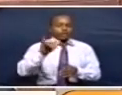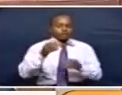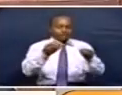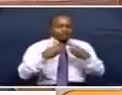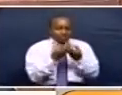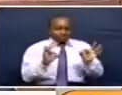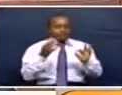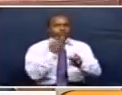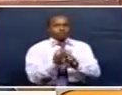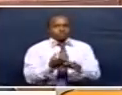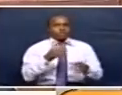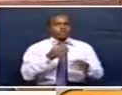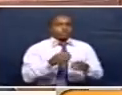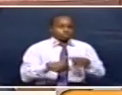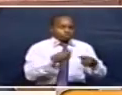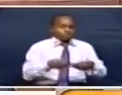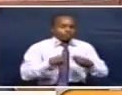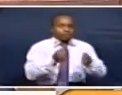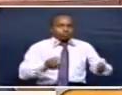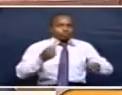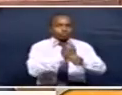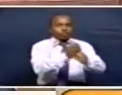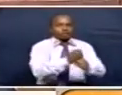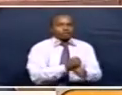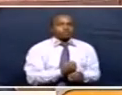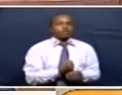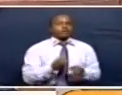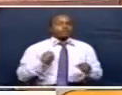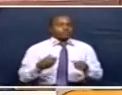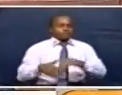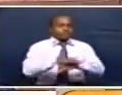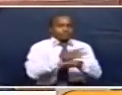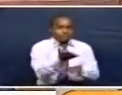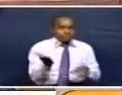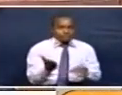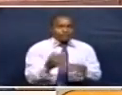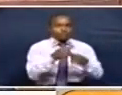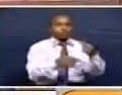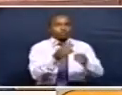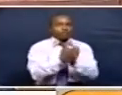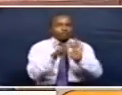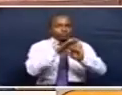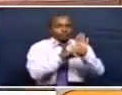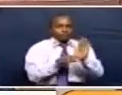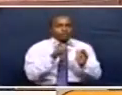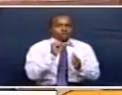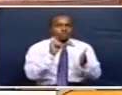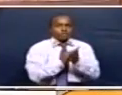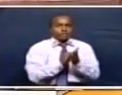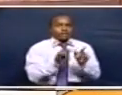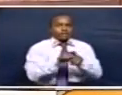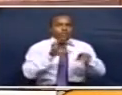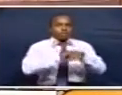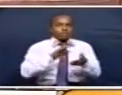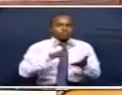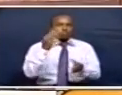providing equipment to continue the works. We've put culverts across those roads, and we are continuing the program so that as we get more money,